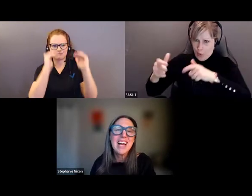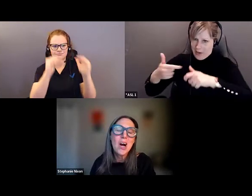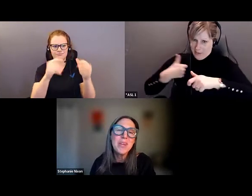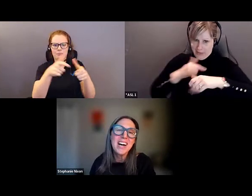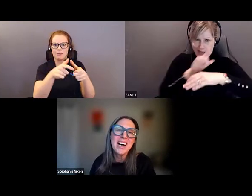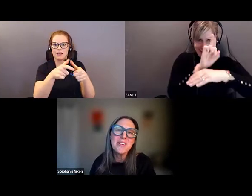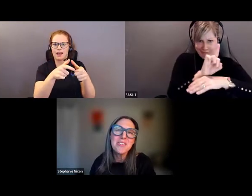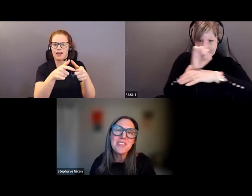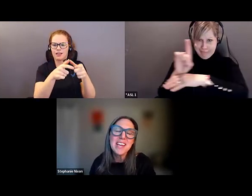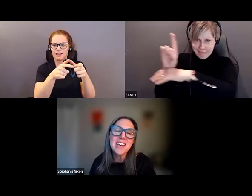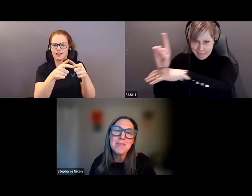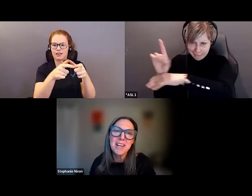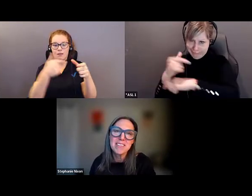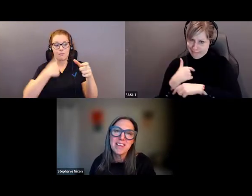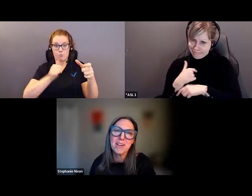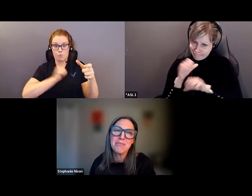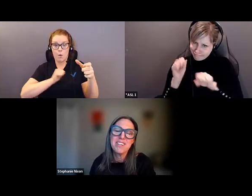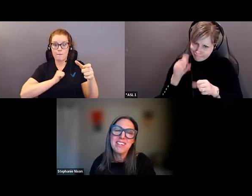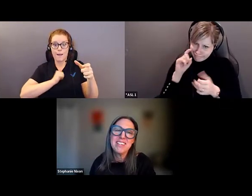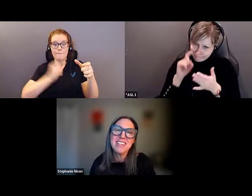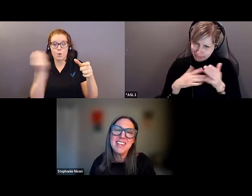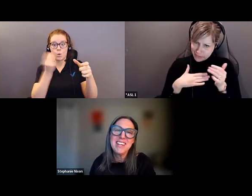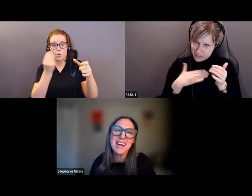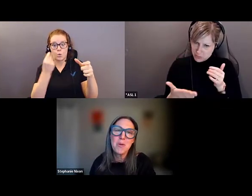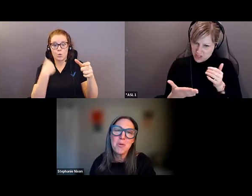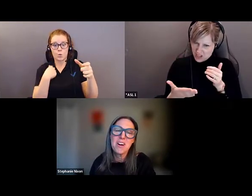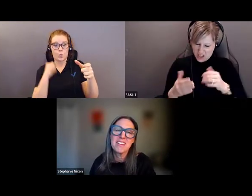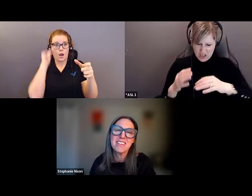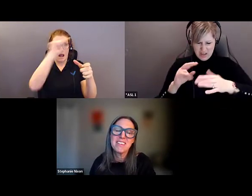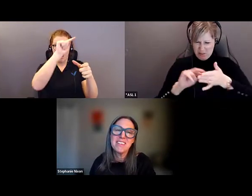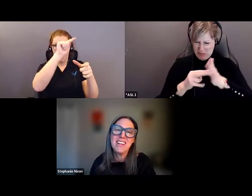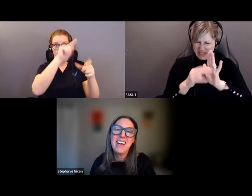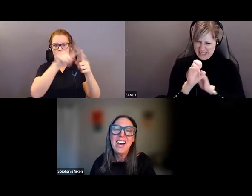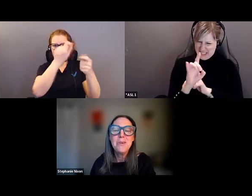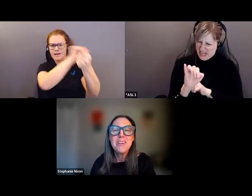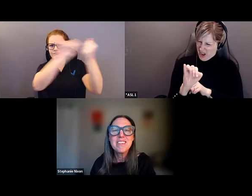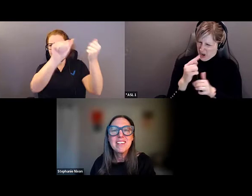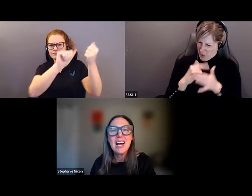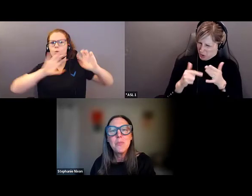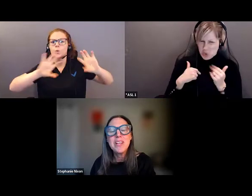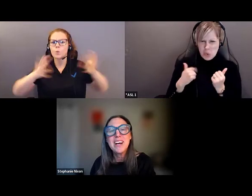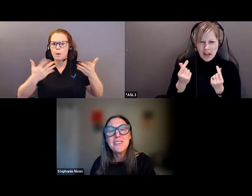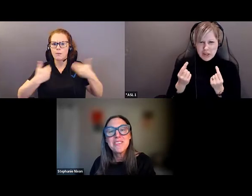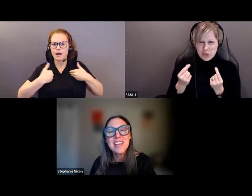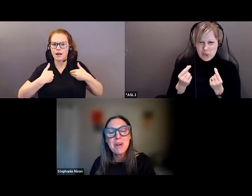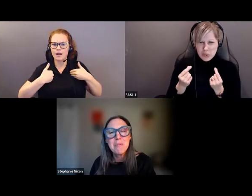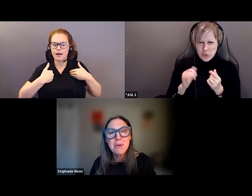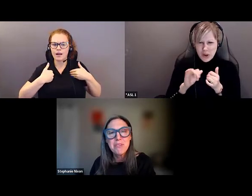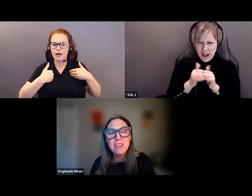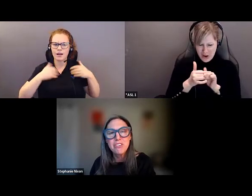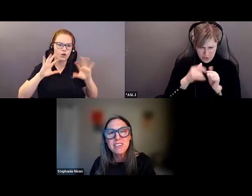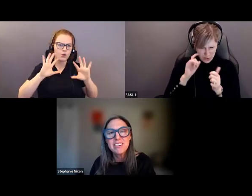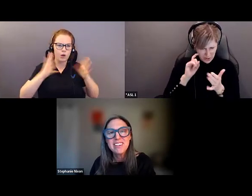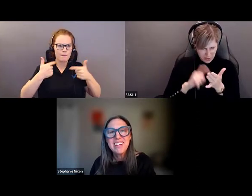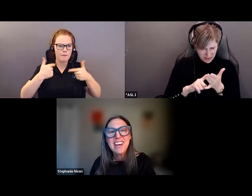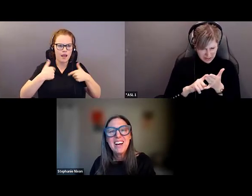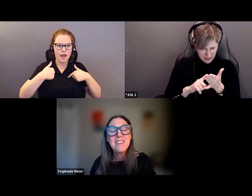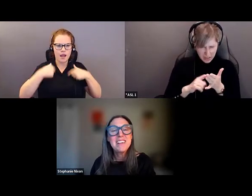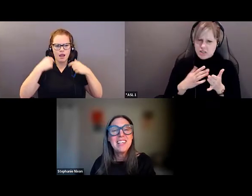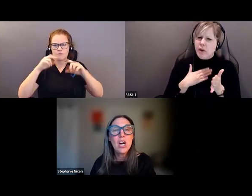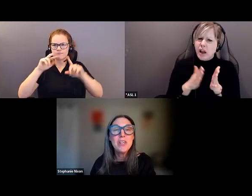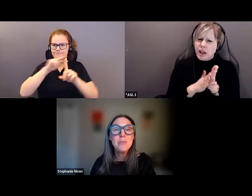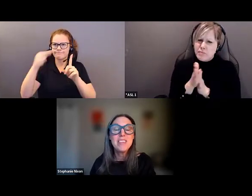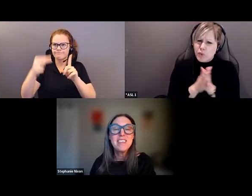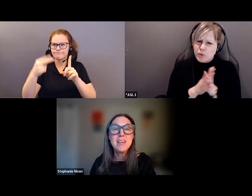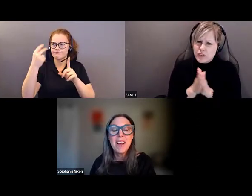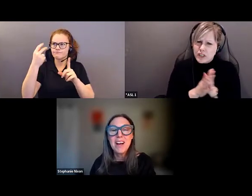does it allow me to understand myself in EDI work? How does it allow me to understand my motivation? How